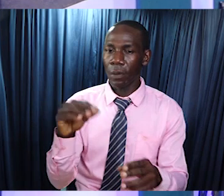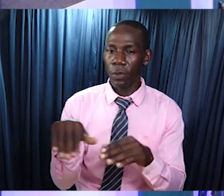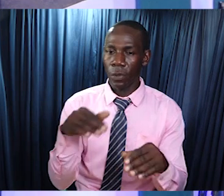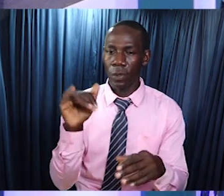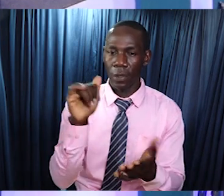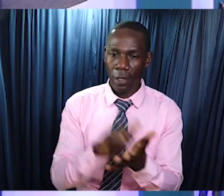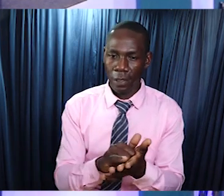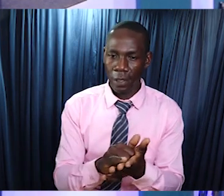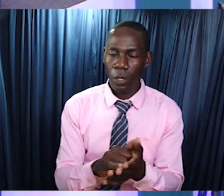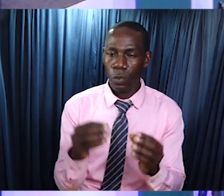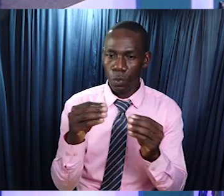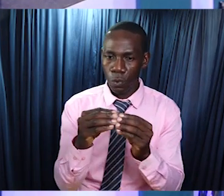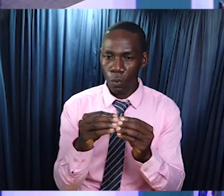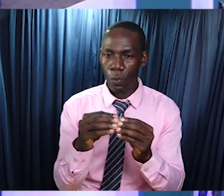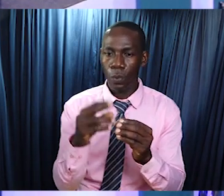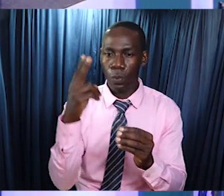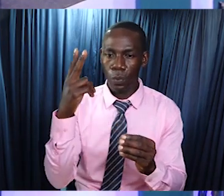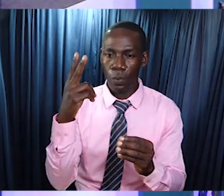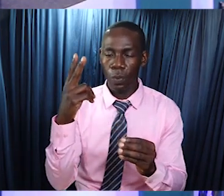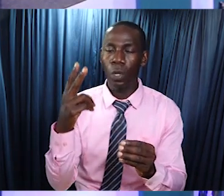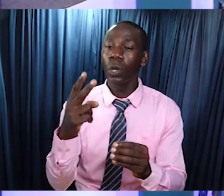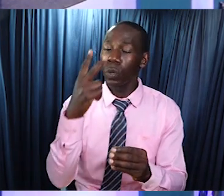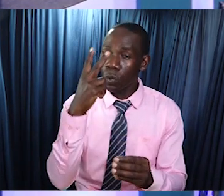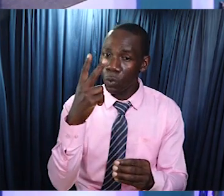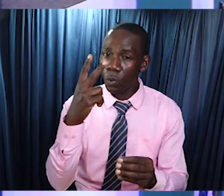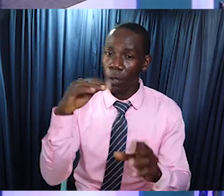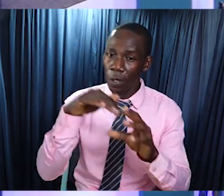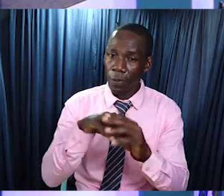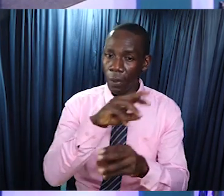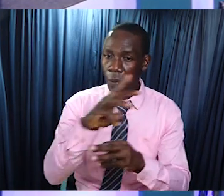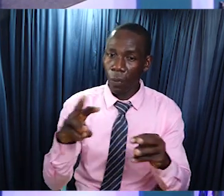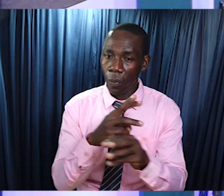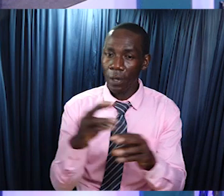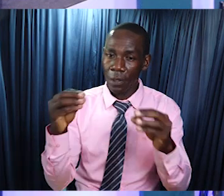And I'll do that. Wawili wakipatana duniani. Two when you reason together. Wawili duniani